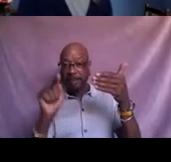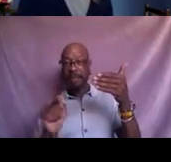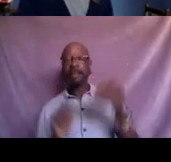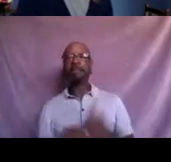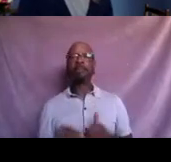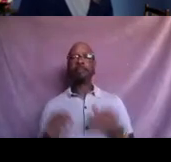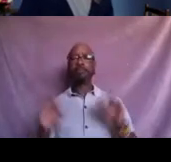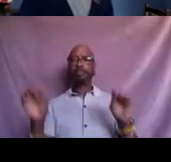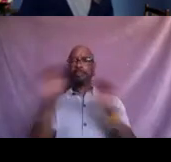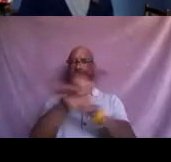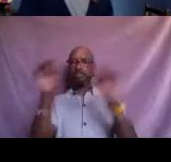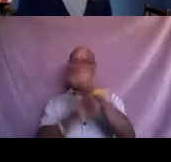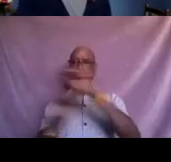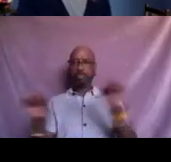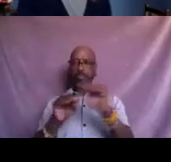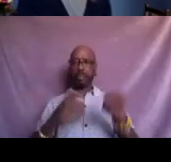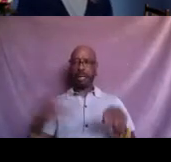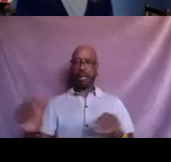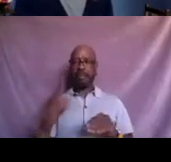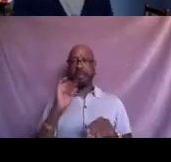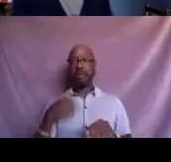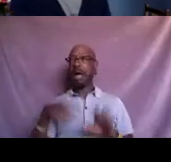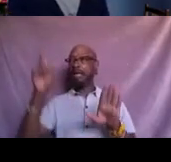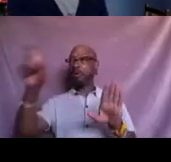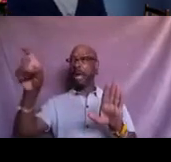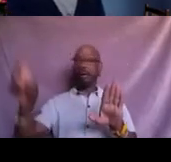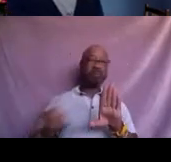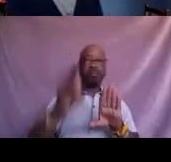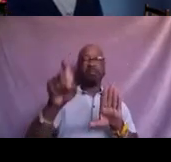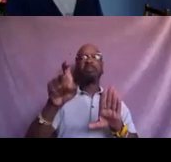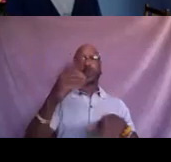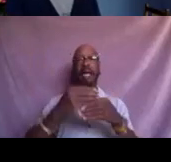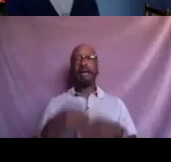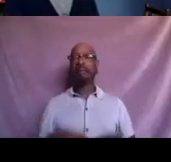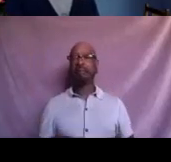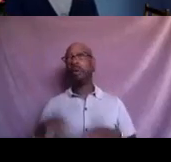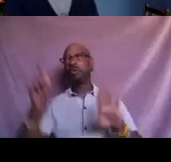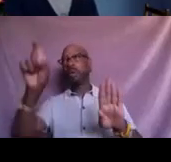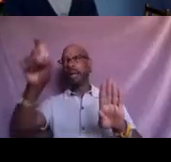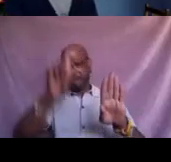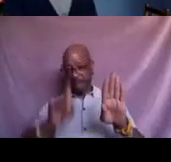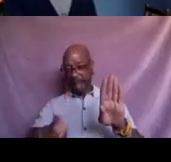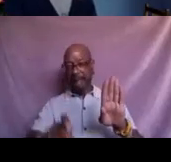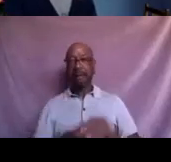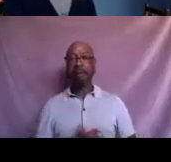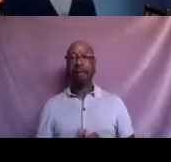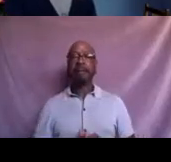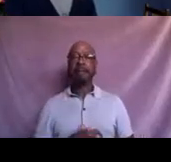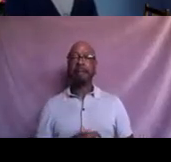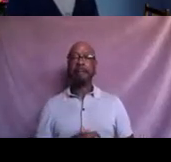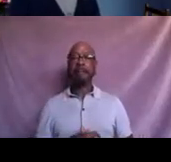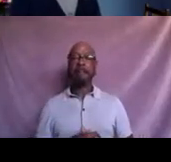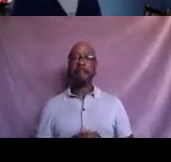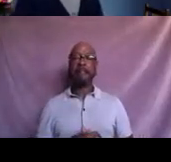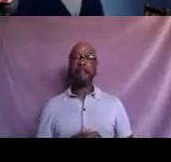rearrange these apps in here. And so I've dragged Classroom to the top. So you have to scroll further down. It may not be at the top. But you click on that waffle and then scroll down till you find